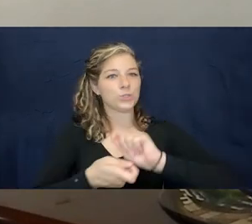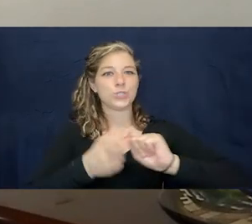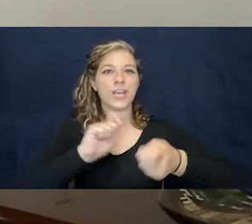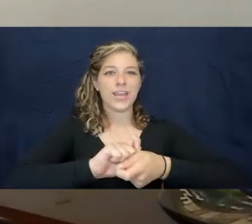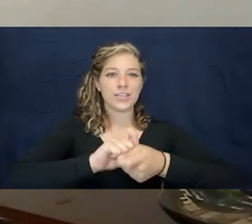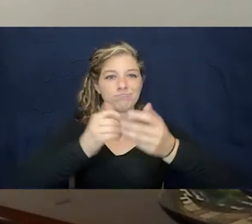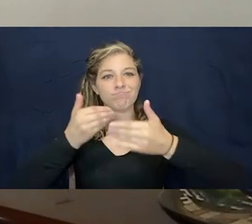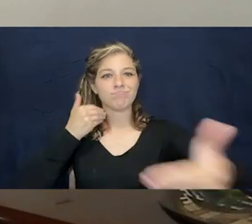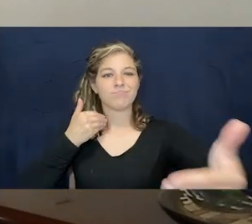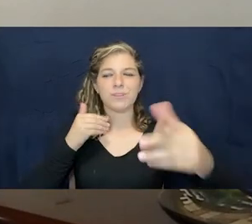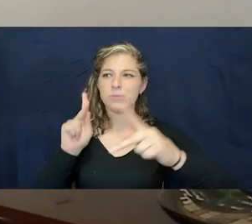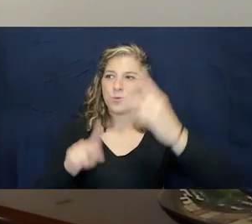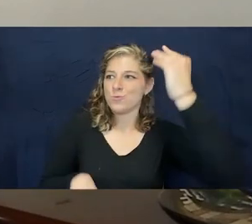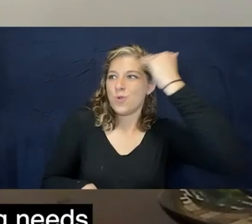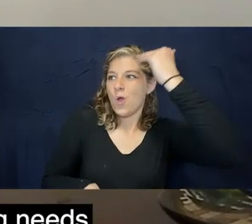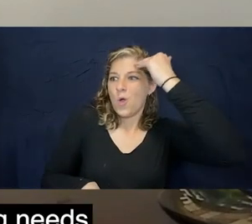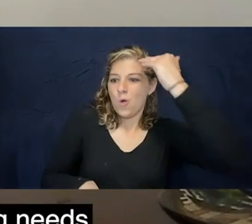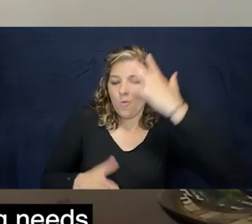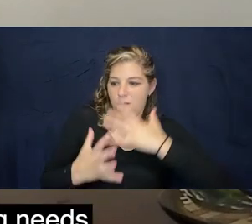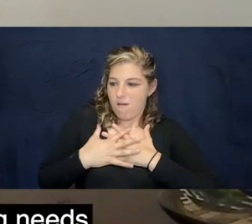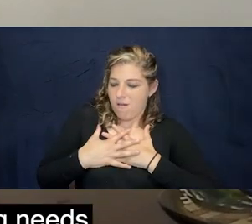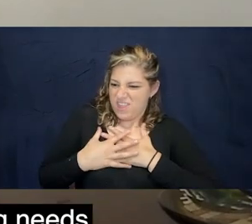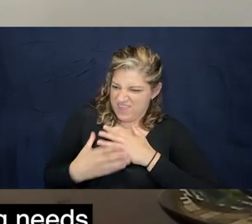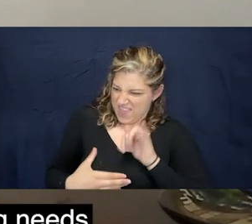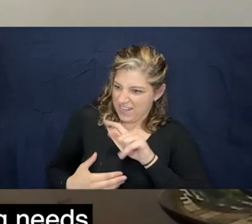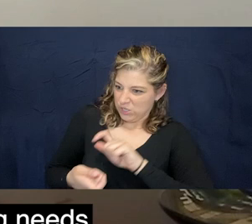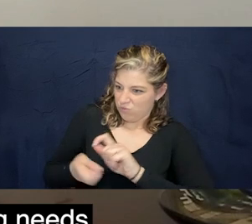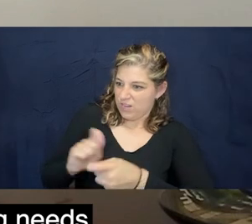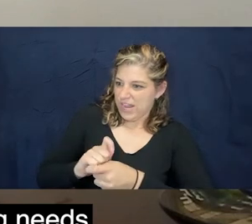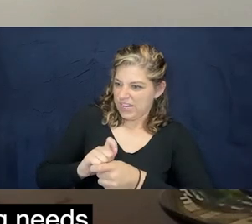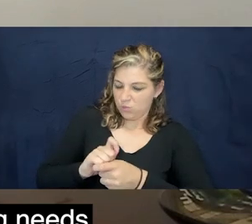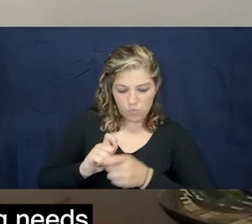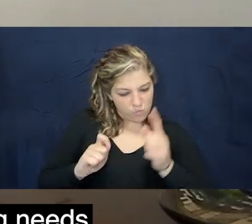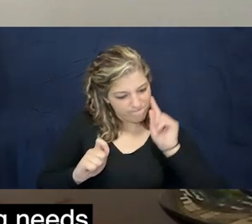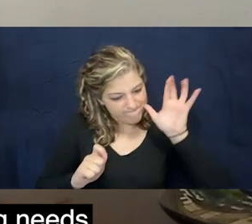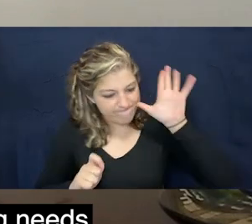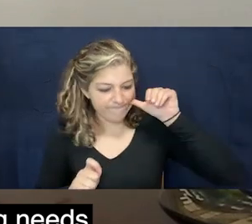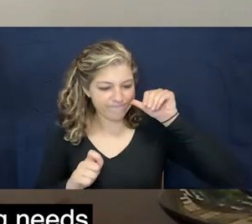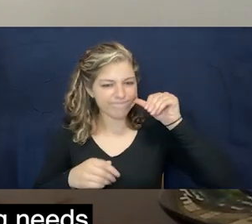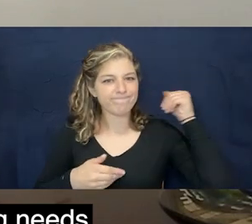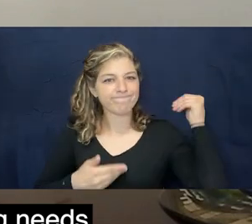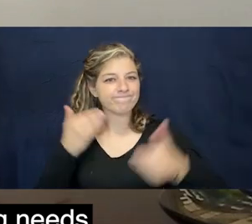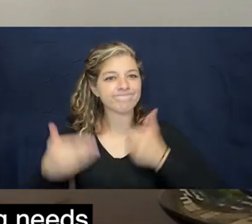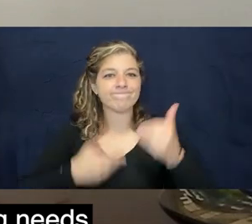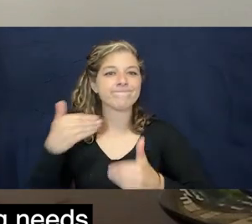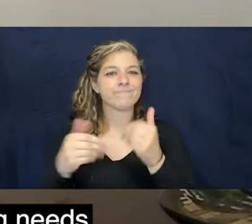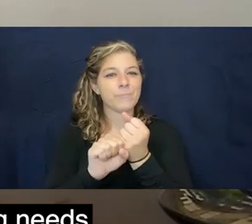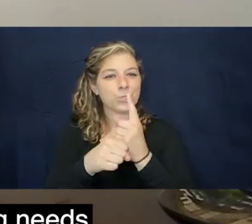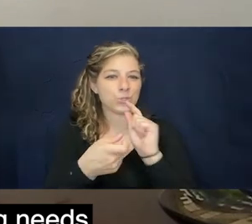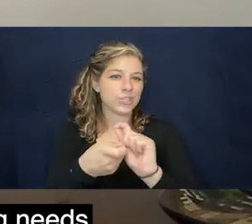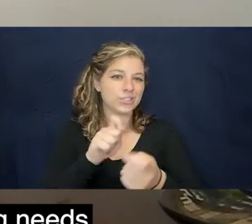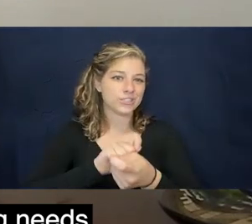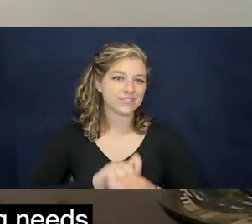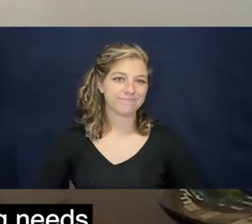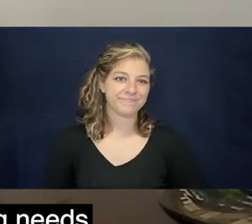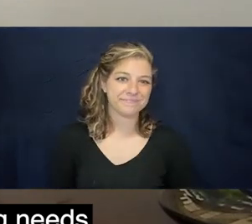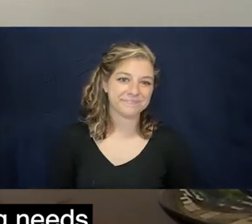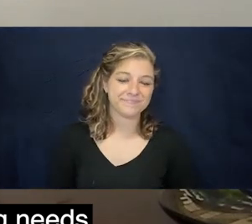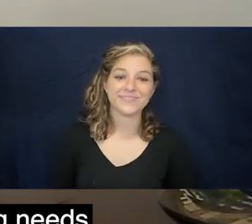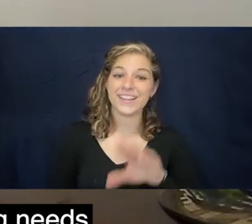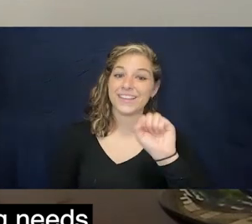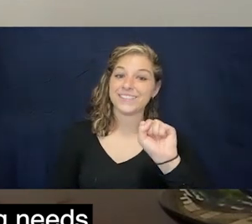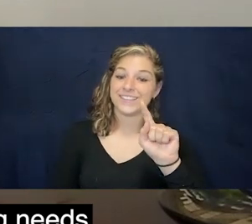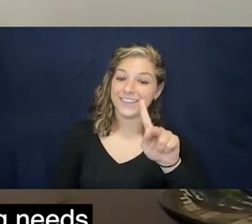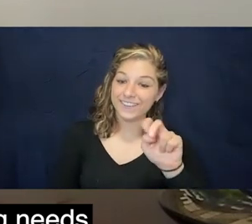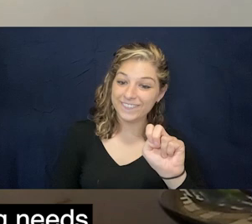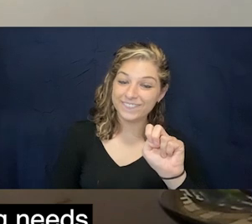true revolutionaries, people who know from their heart when something needs to change and will stop at nothing to